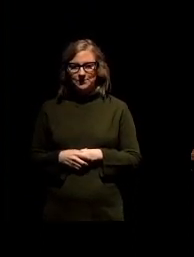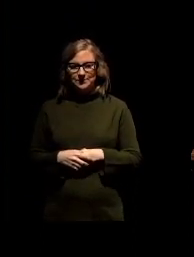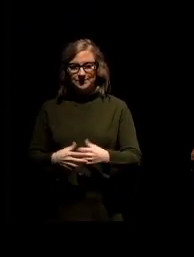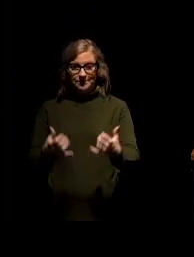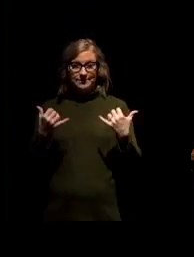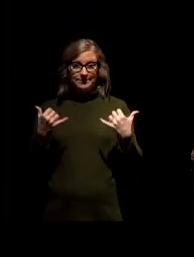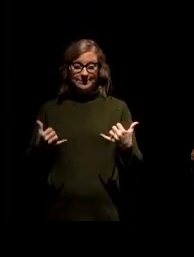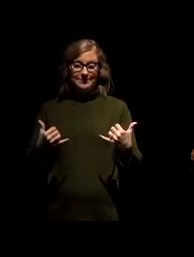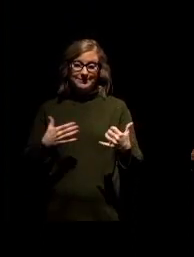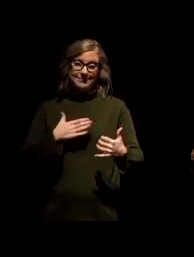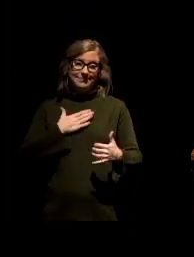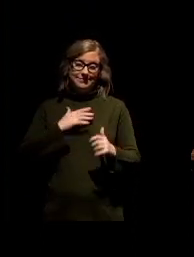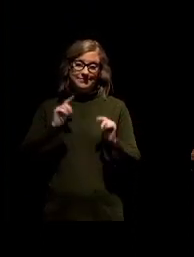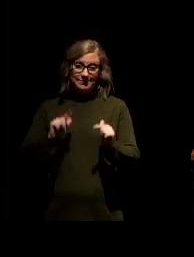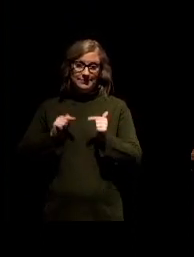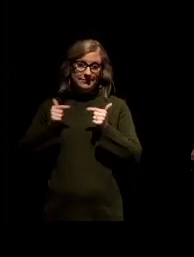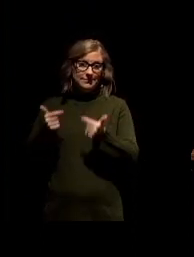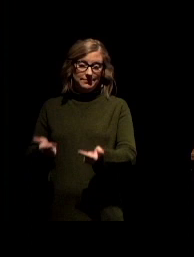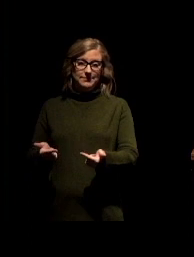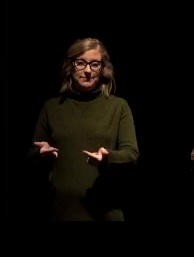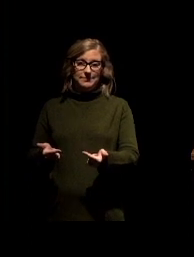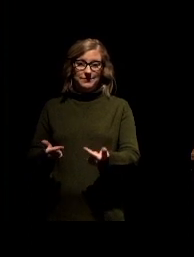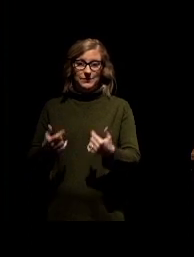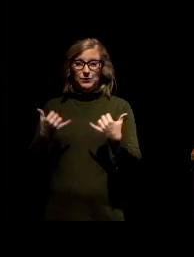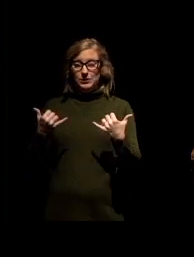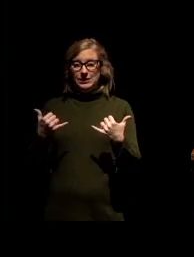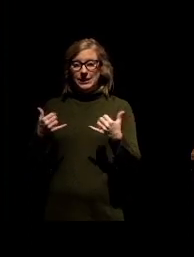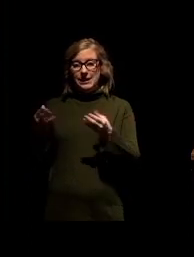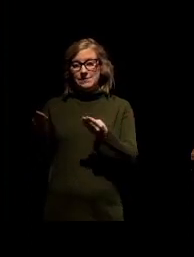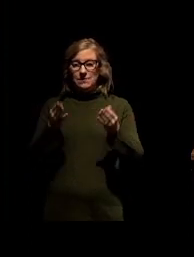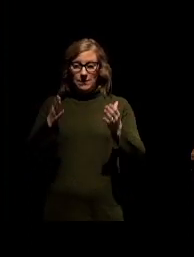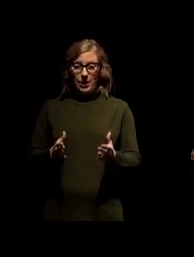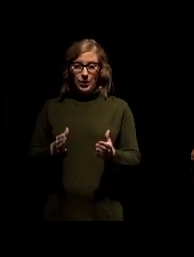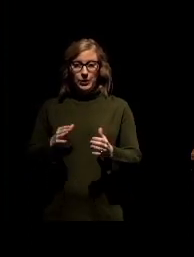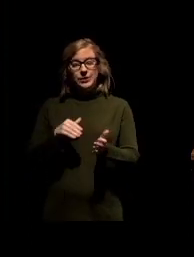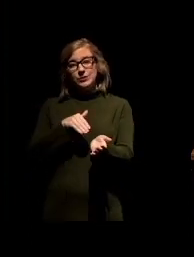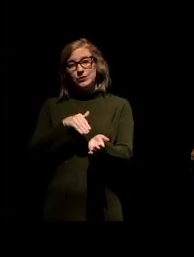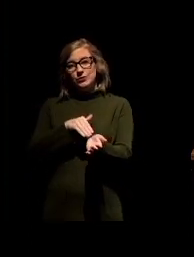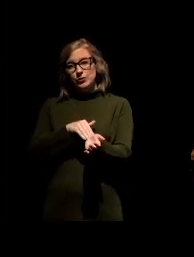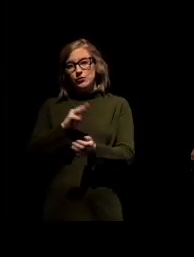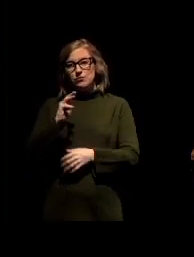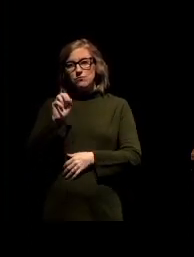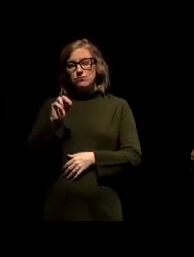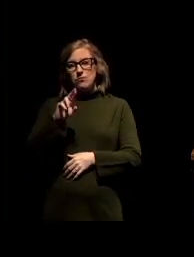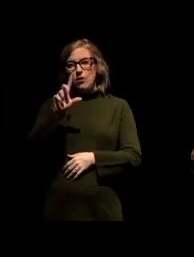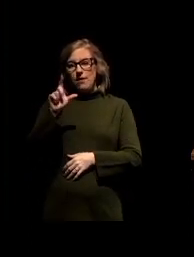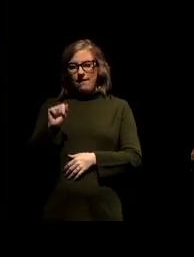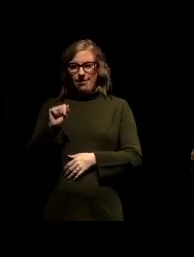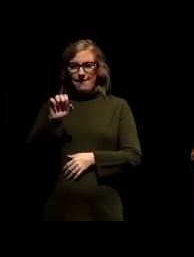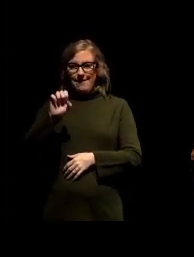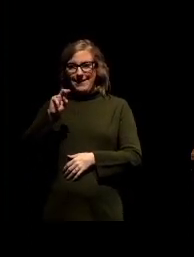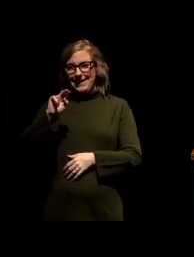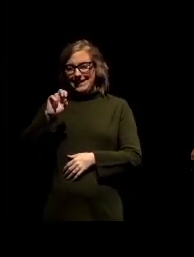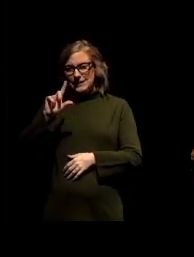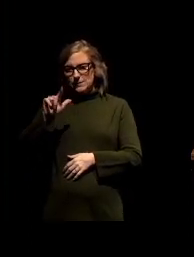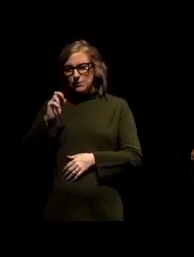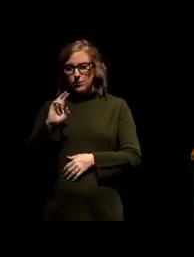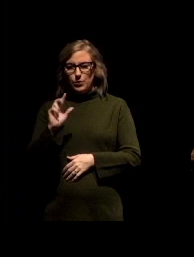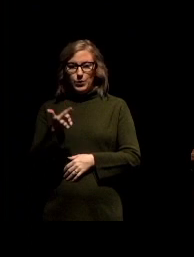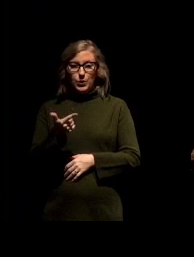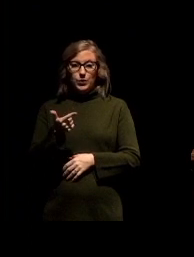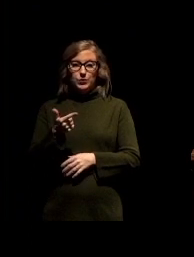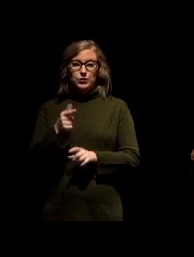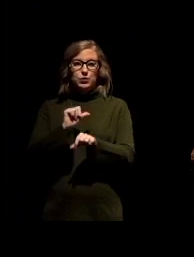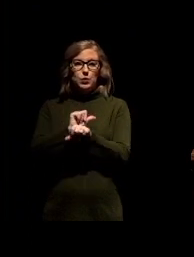Now, I'm pleased to turn the podium over to today's moderator, Dr. Marla Eisenberg, who is professor in pediatrics in the Division of